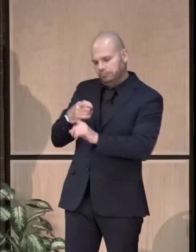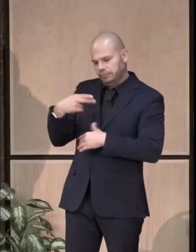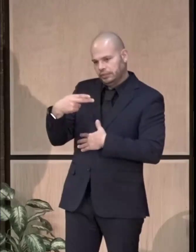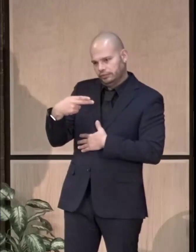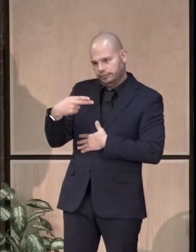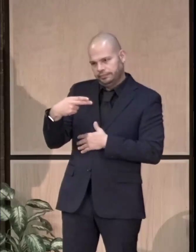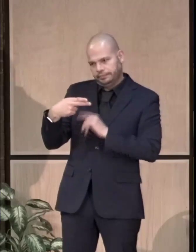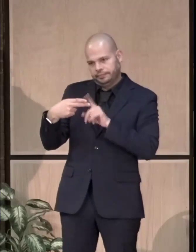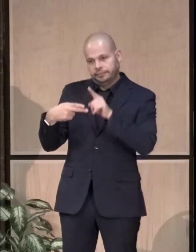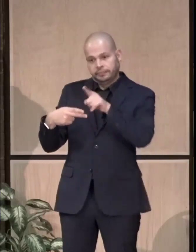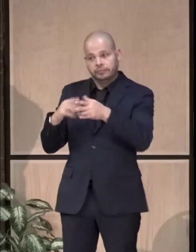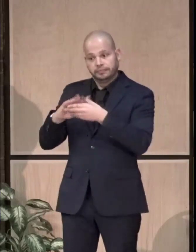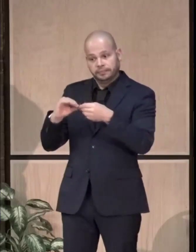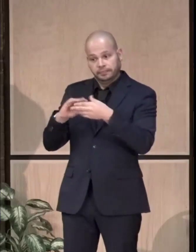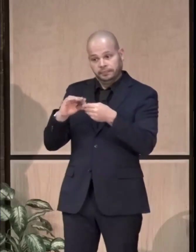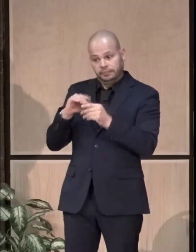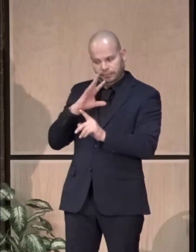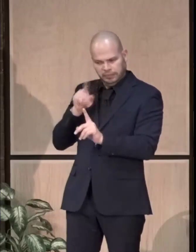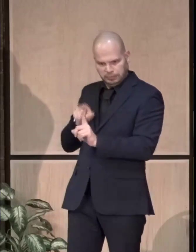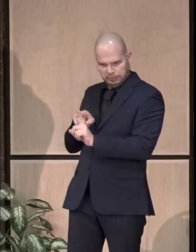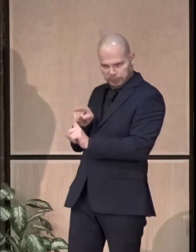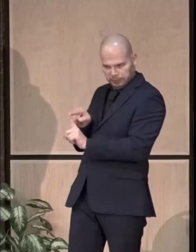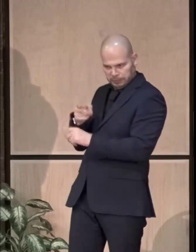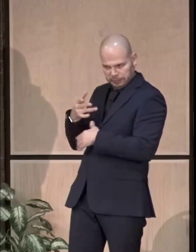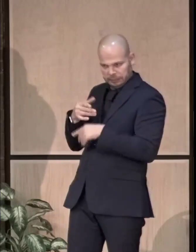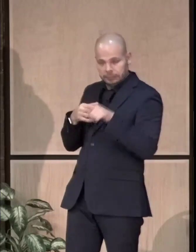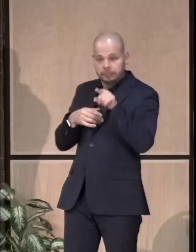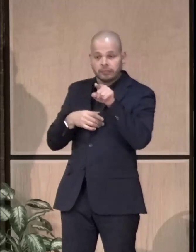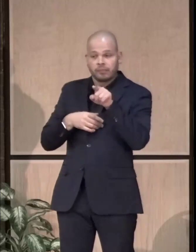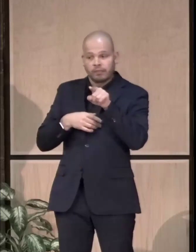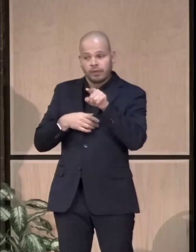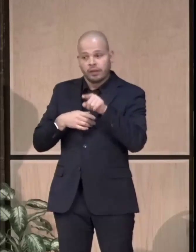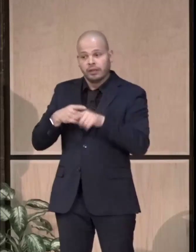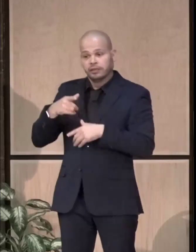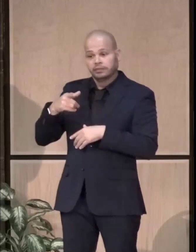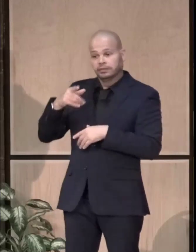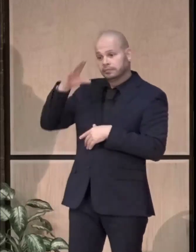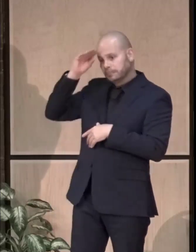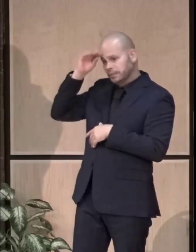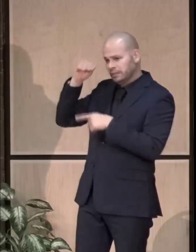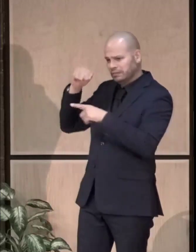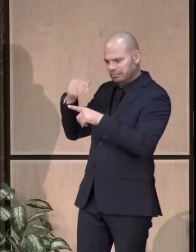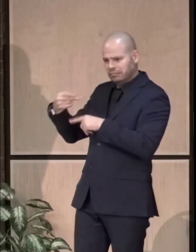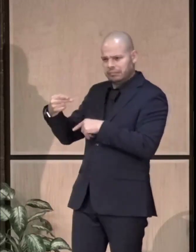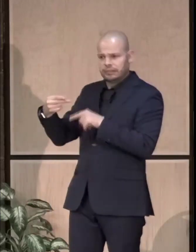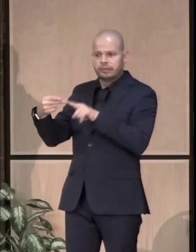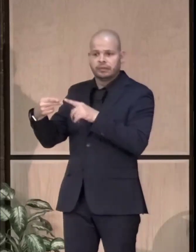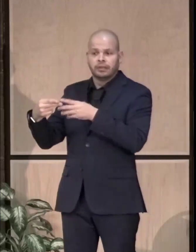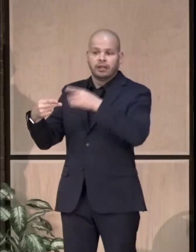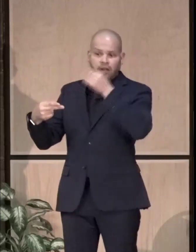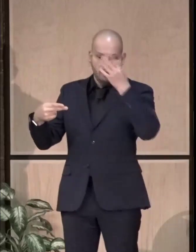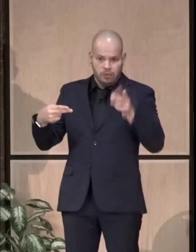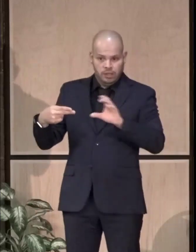And you say the guy who sent the text was unable to even give specifics on during that. So I don't know,